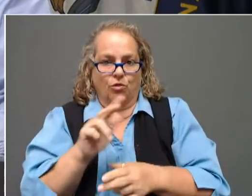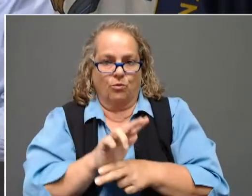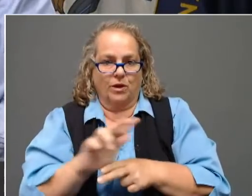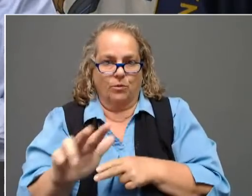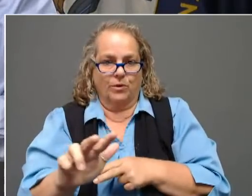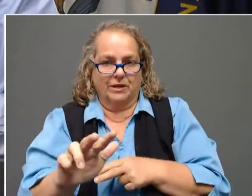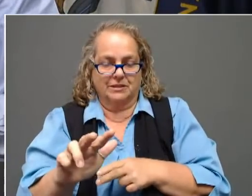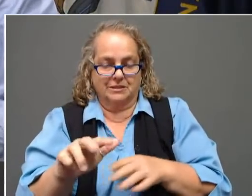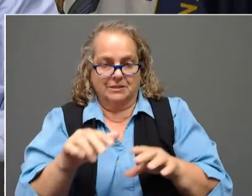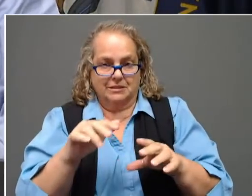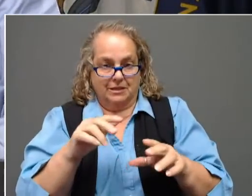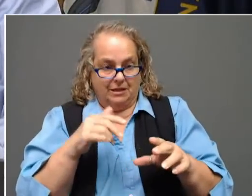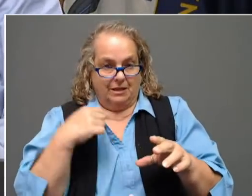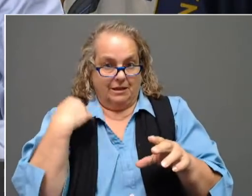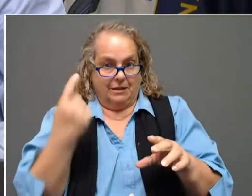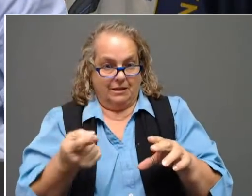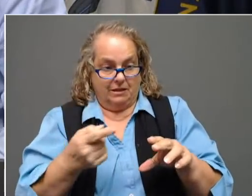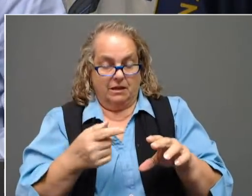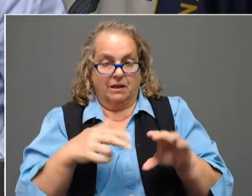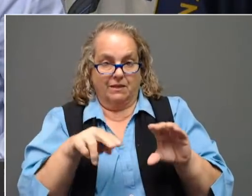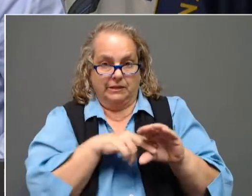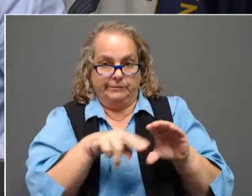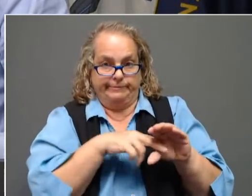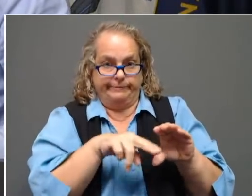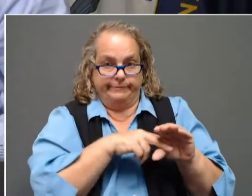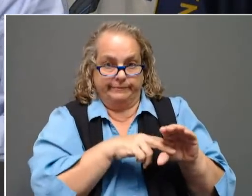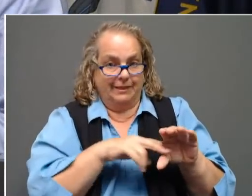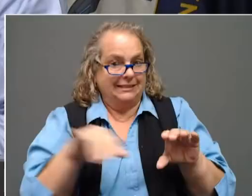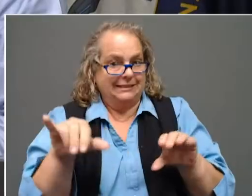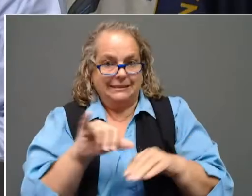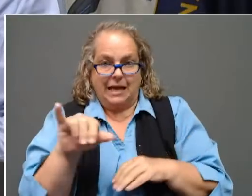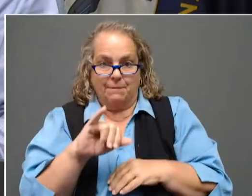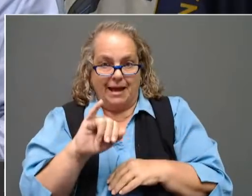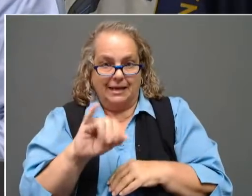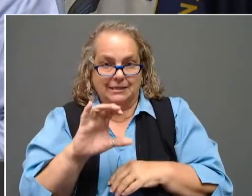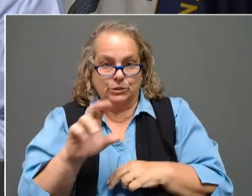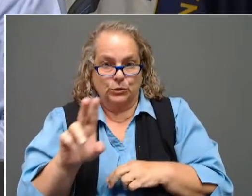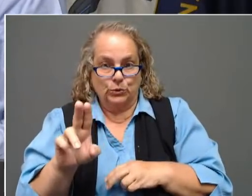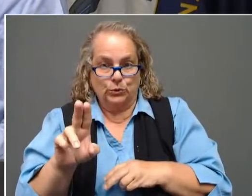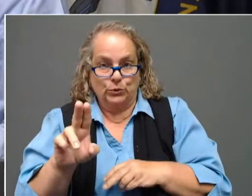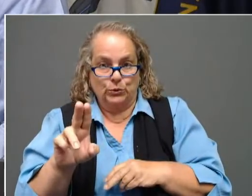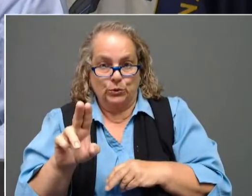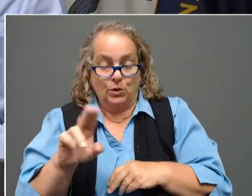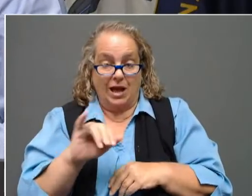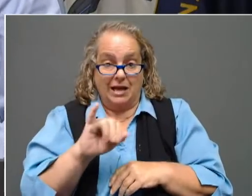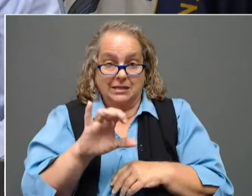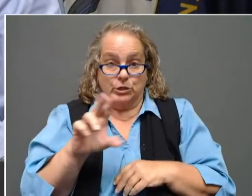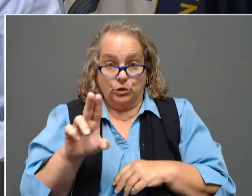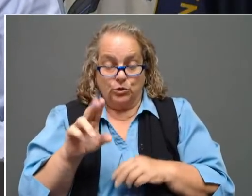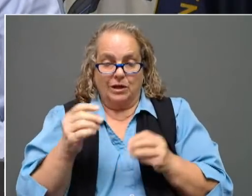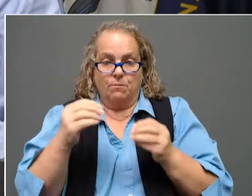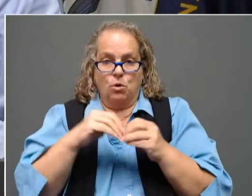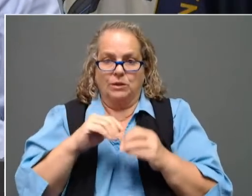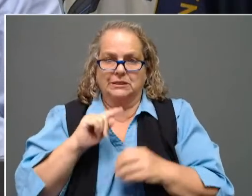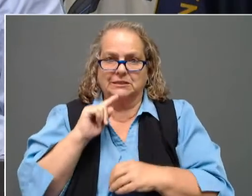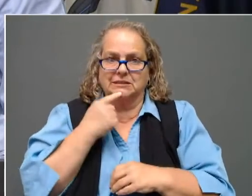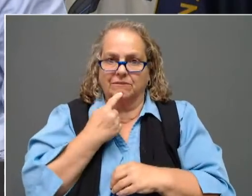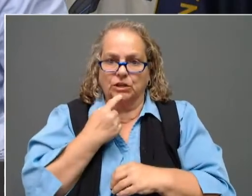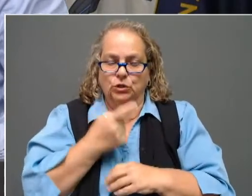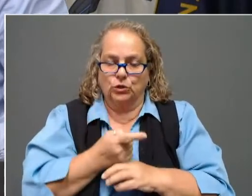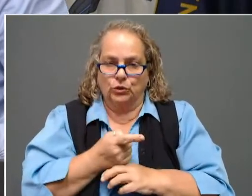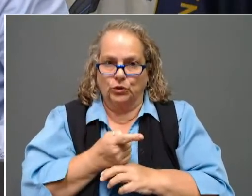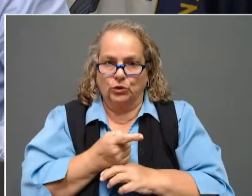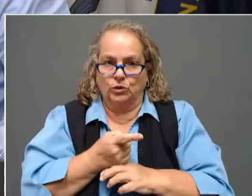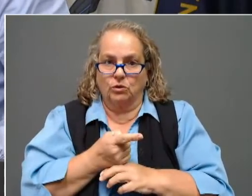That same line you see in the ICU. In fact, it's a little more severe than this one. Look at